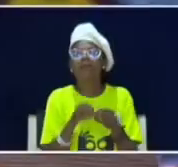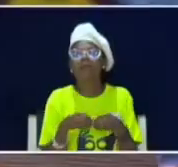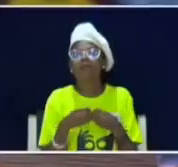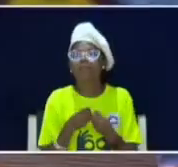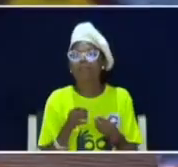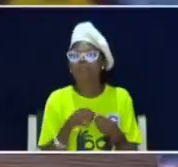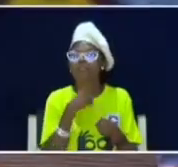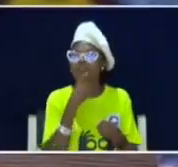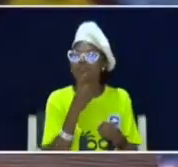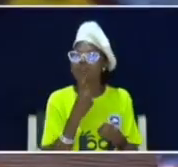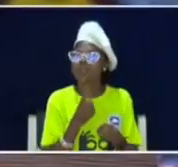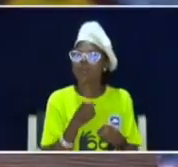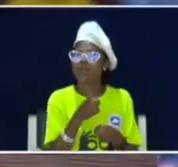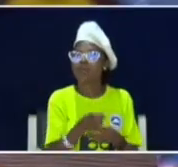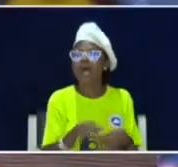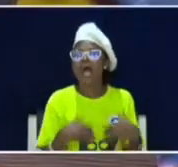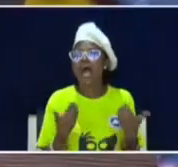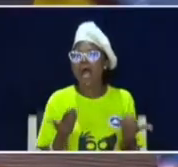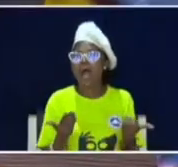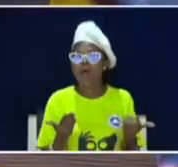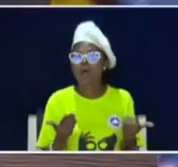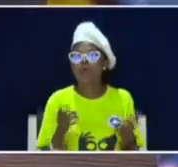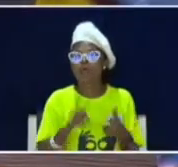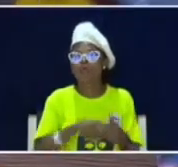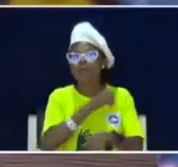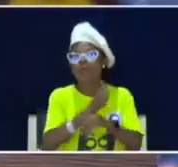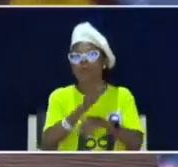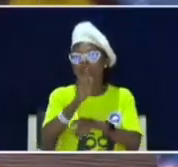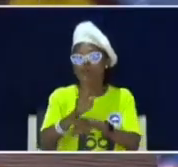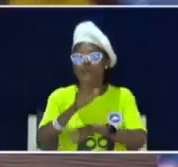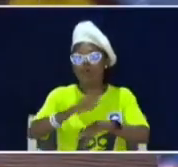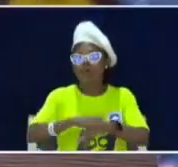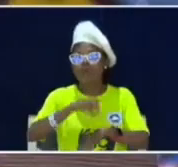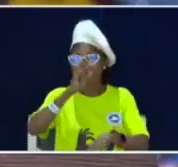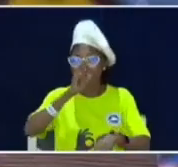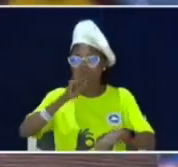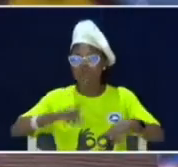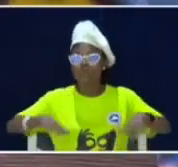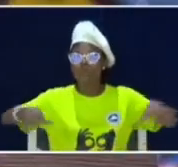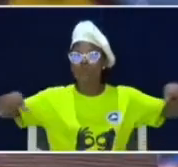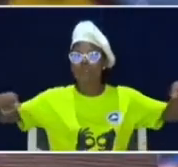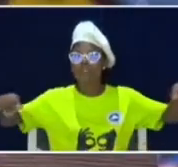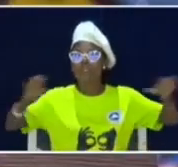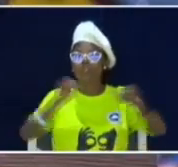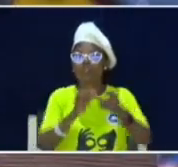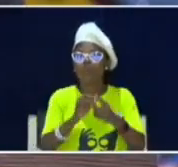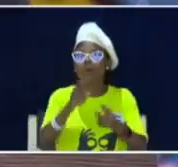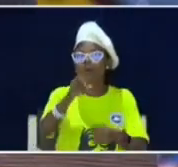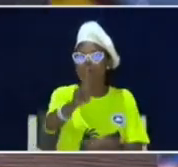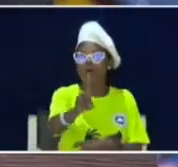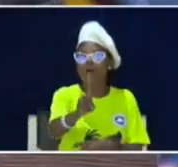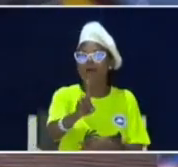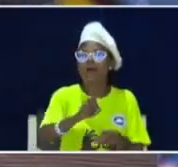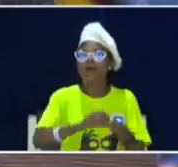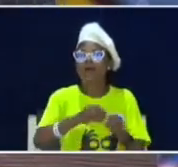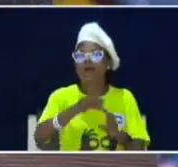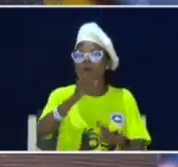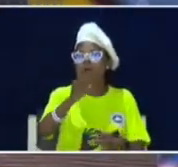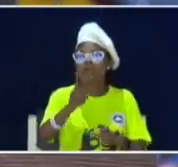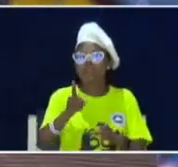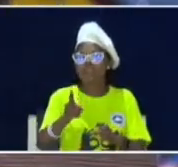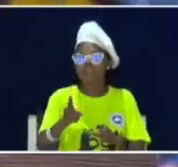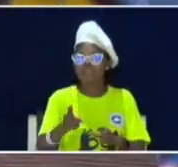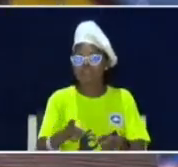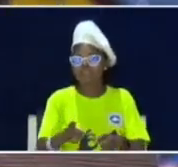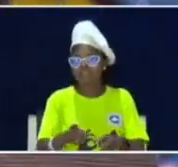you how to mount up on this eagle's wing? Number one, position your mind